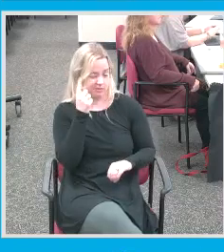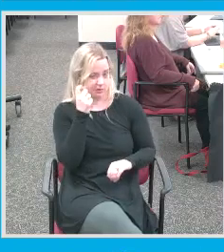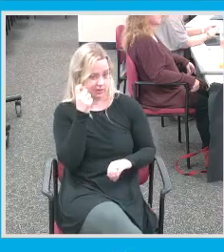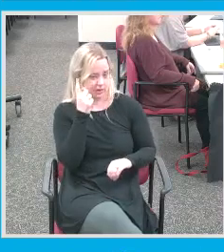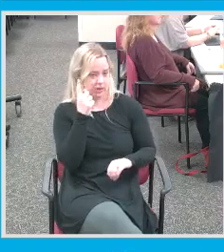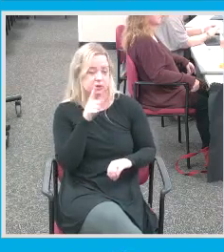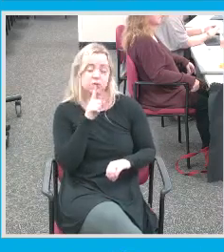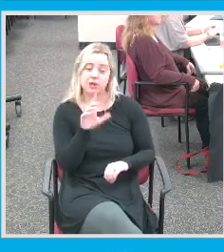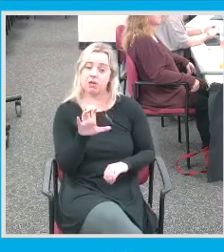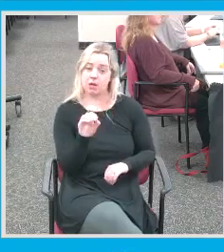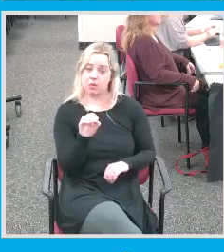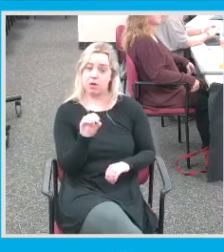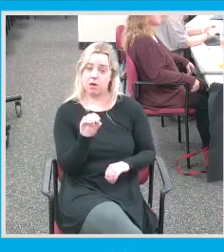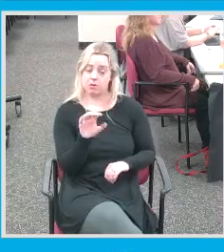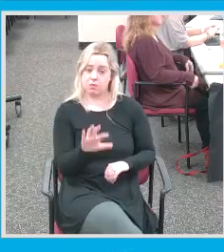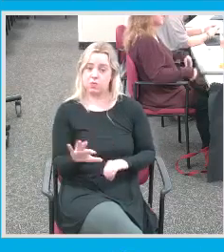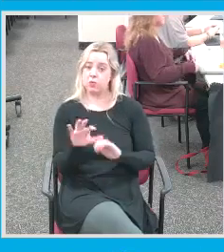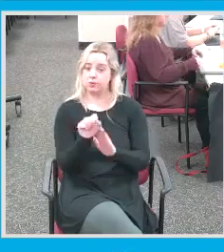that Colorado,